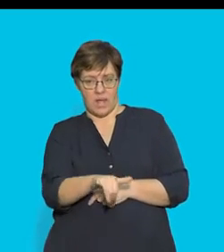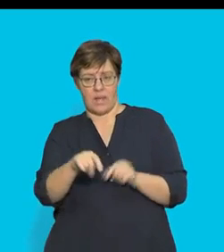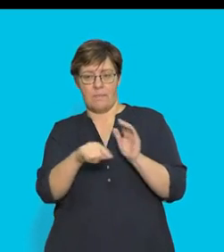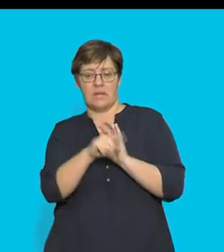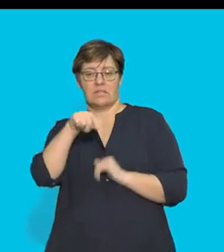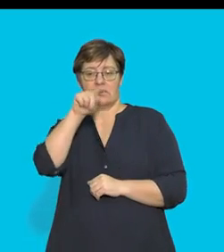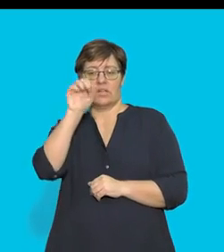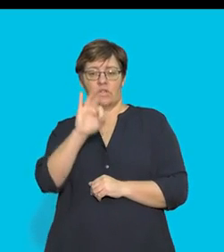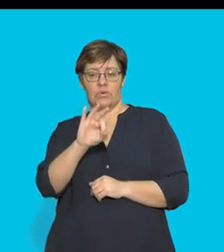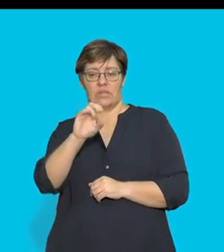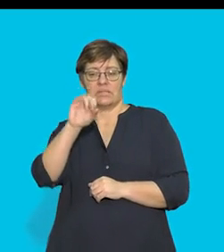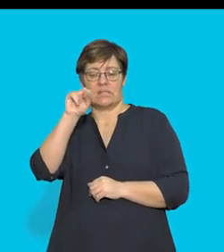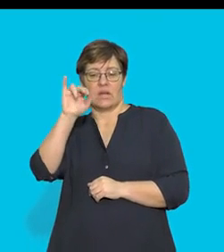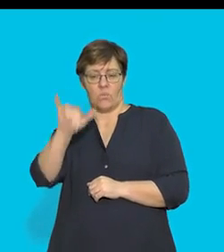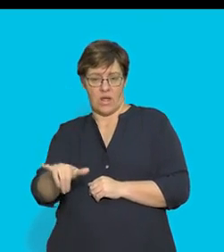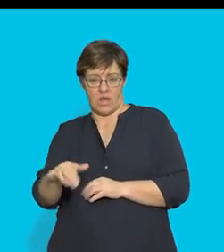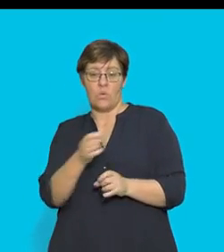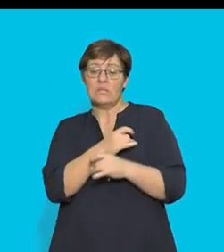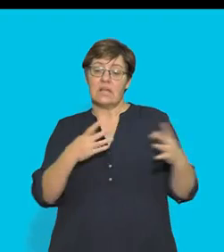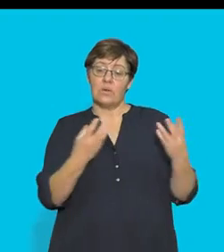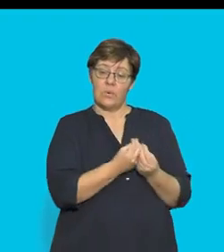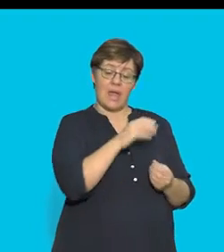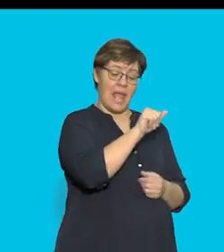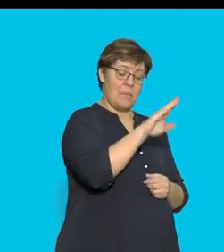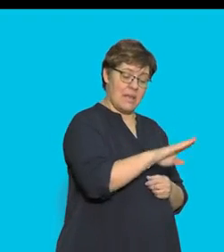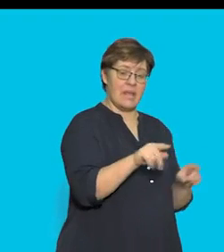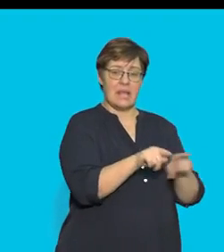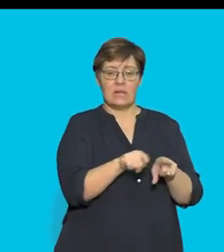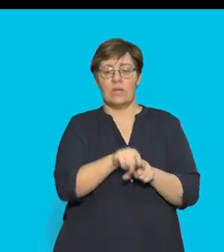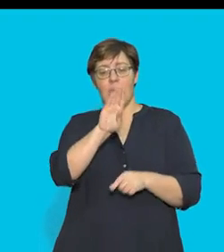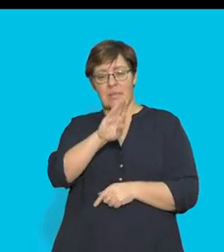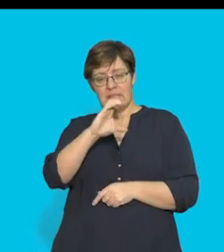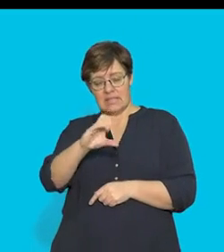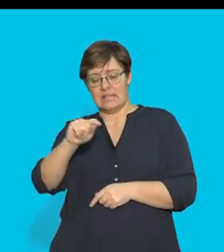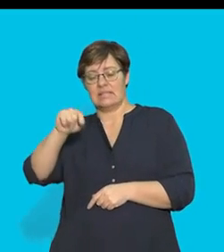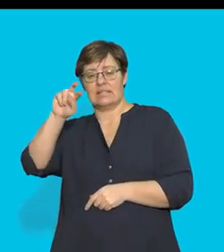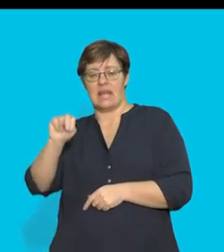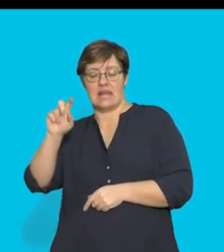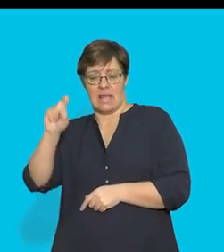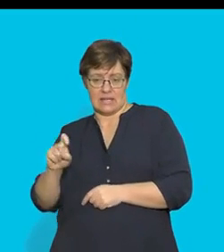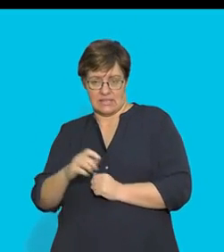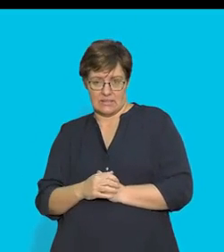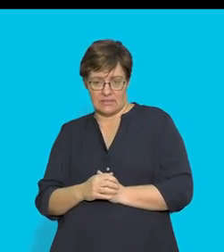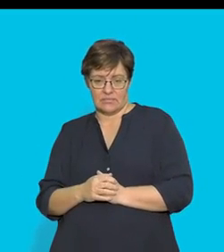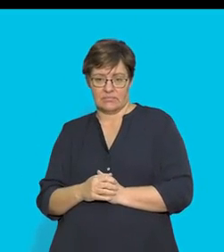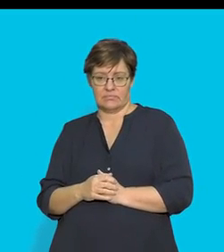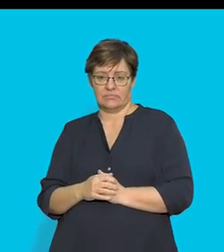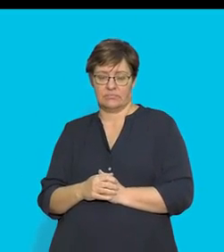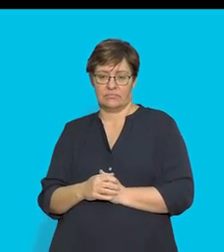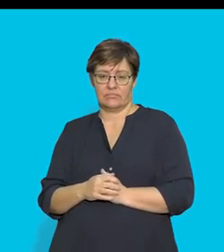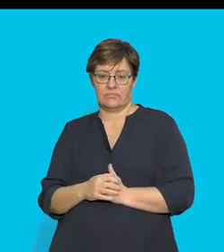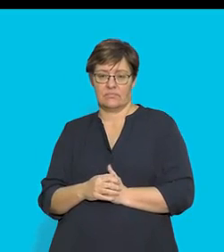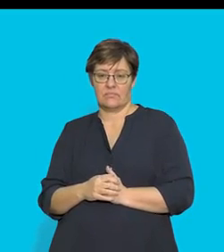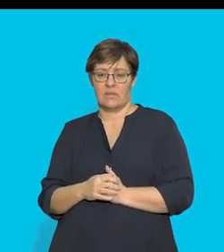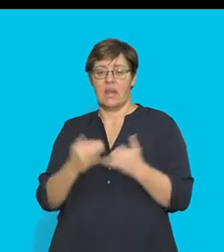But remember, we started off with AB was equal to BC tan x when we just started that using this triangle, because we